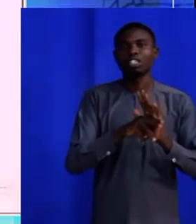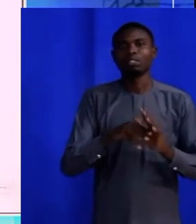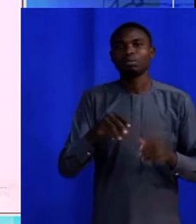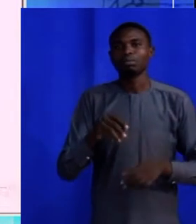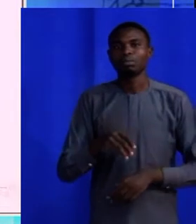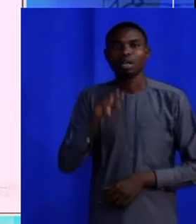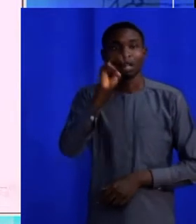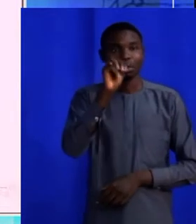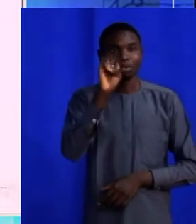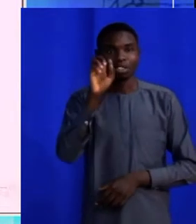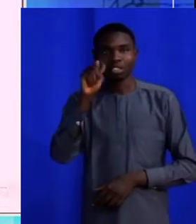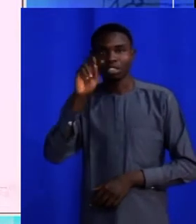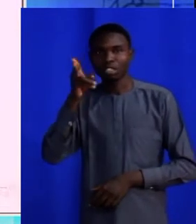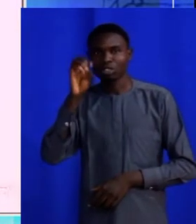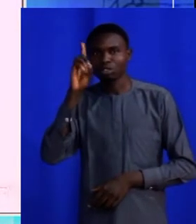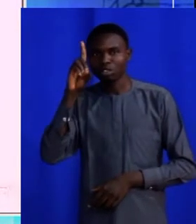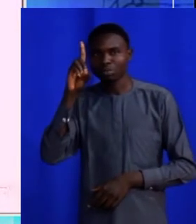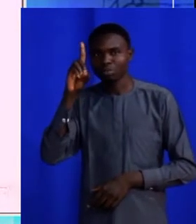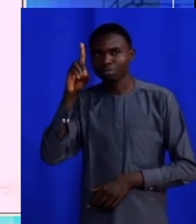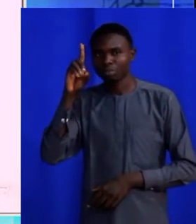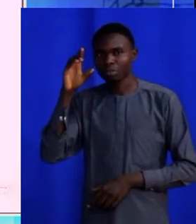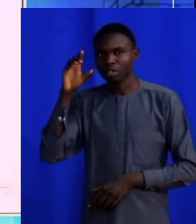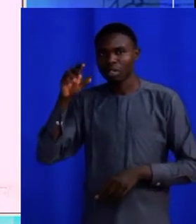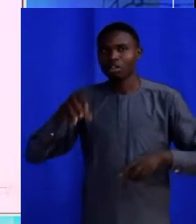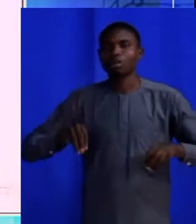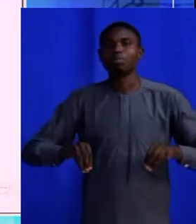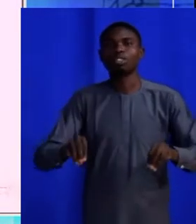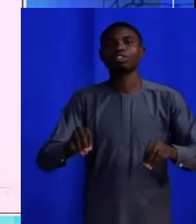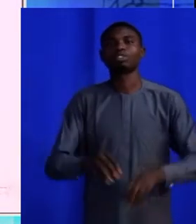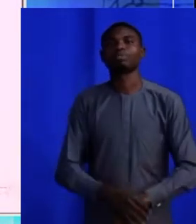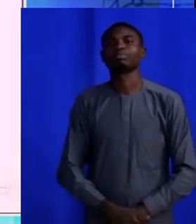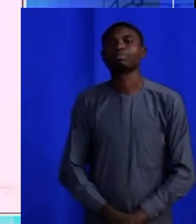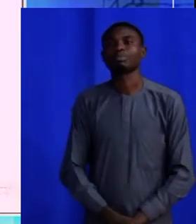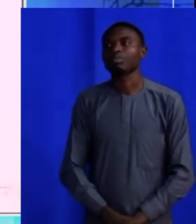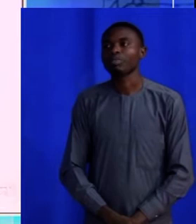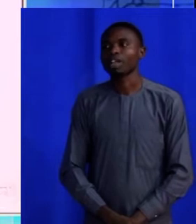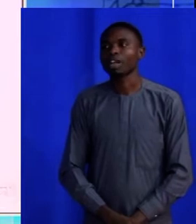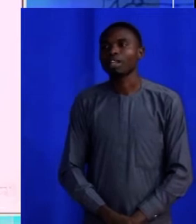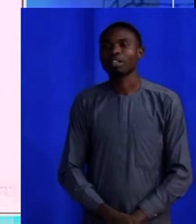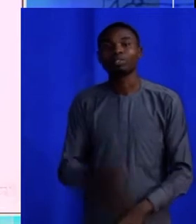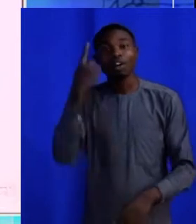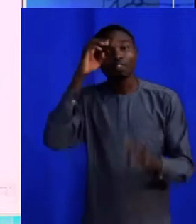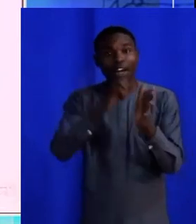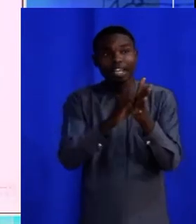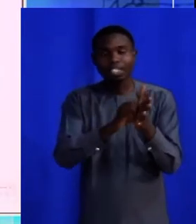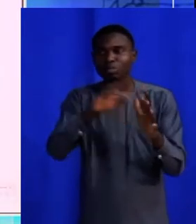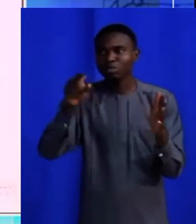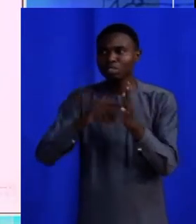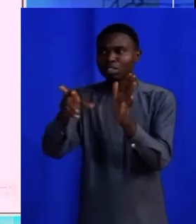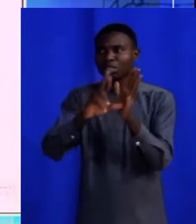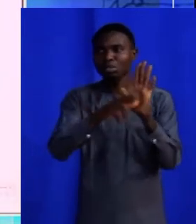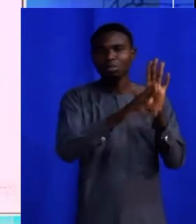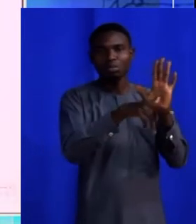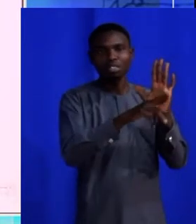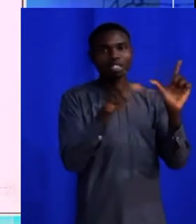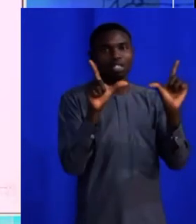others. While carnivorous, they feed mainly on meat, like